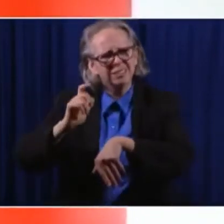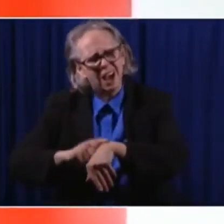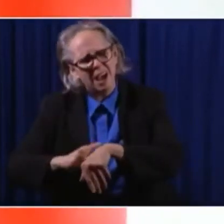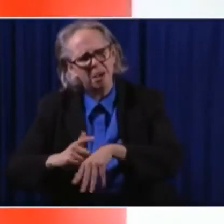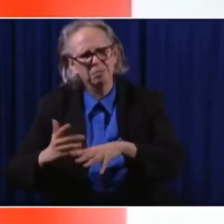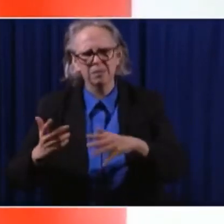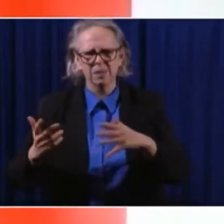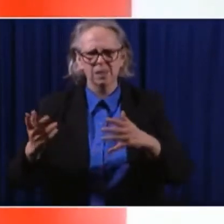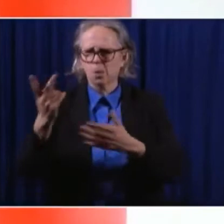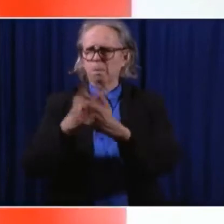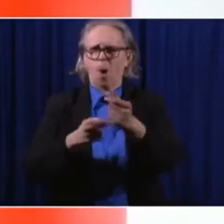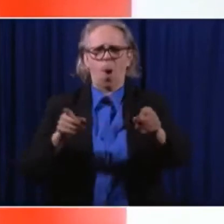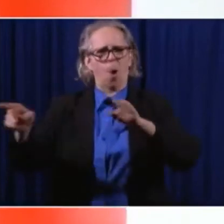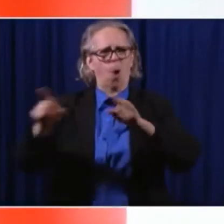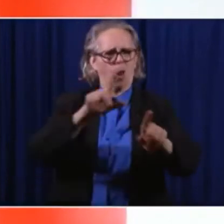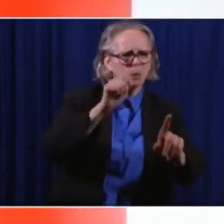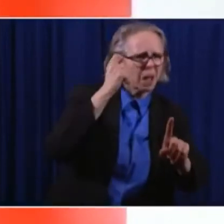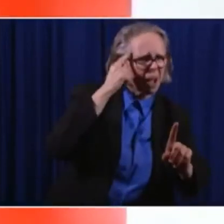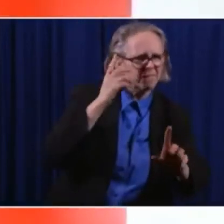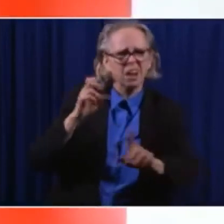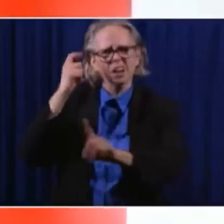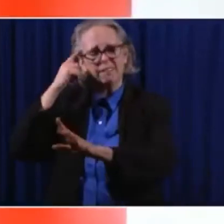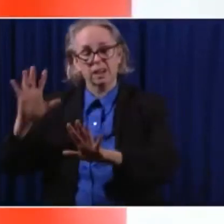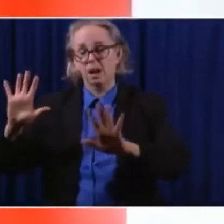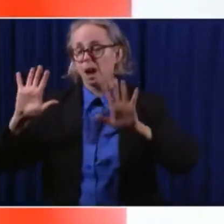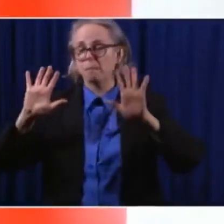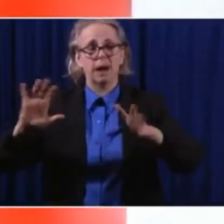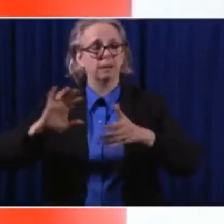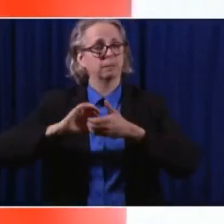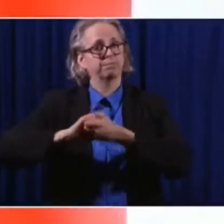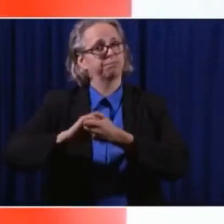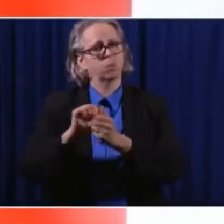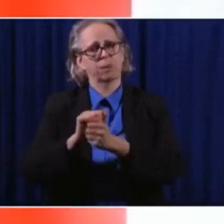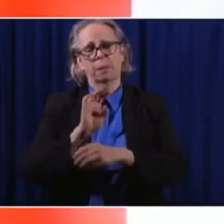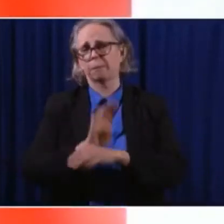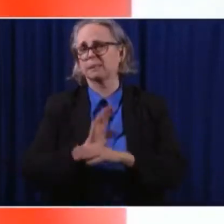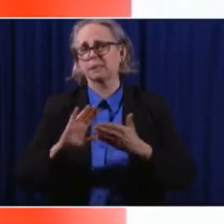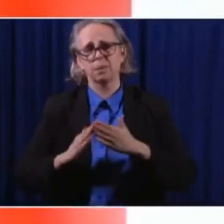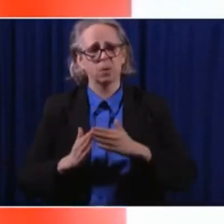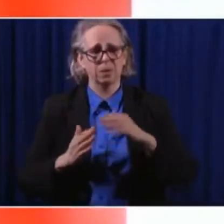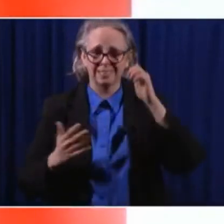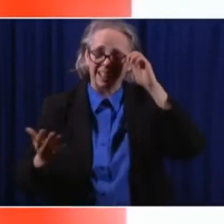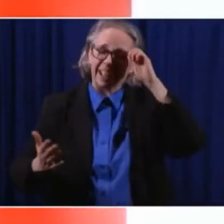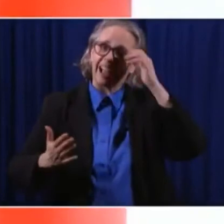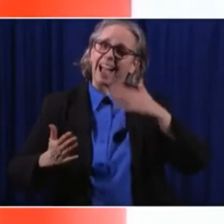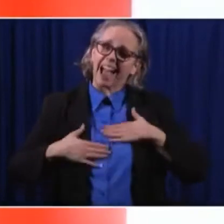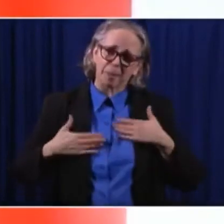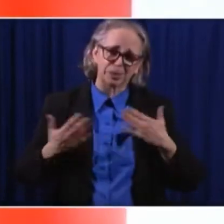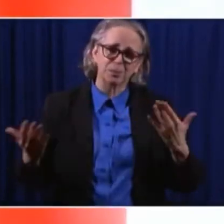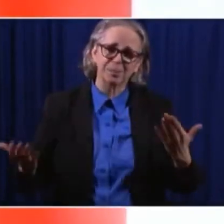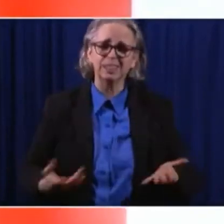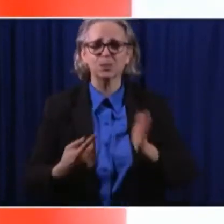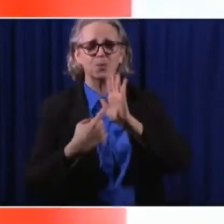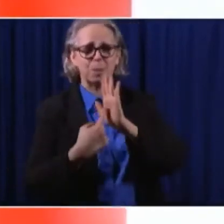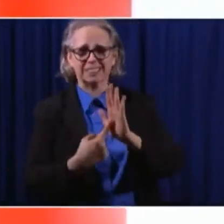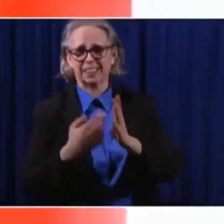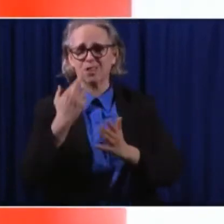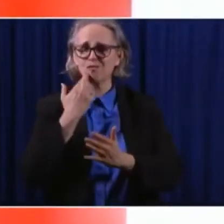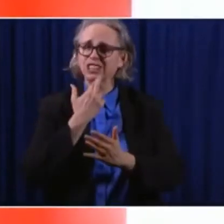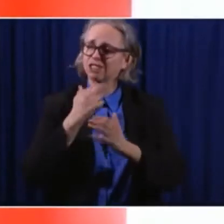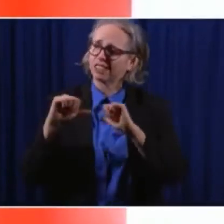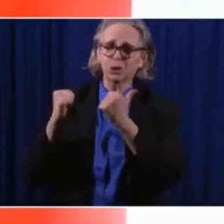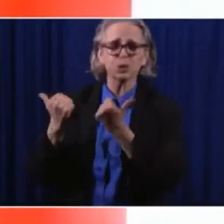the ORA. I'm really happy to be here today. I represent the Ohio Restaurant Association, but our board of directors were in support of your announcement